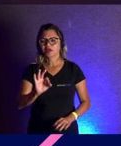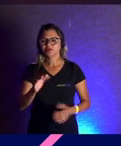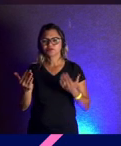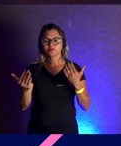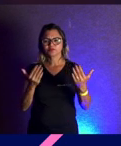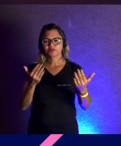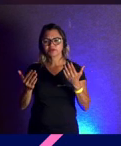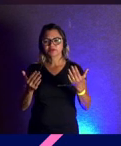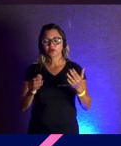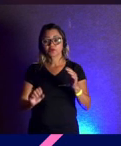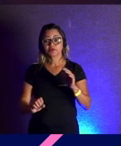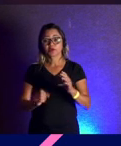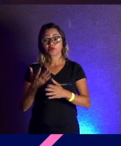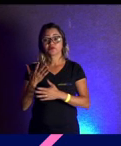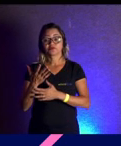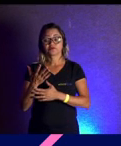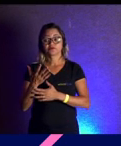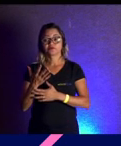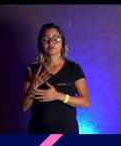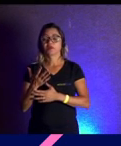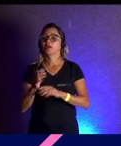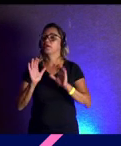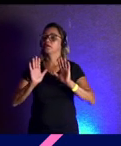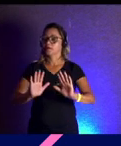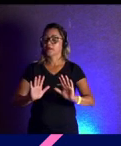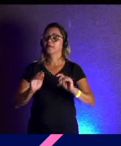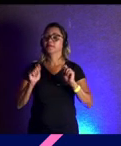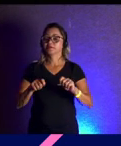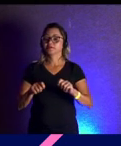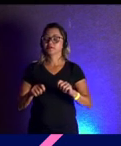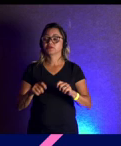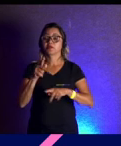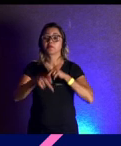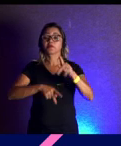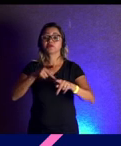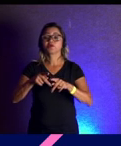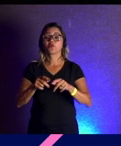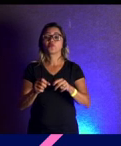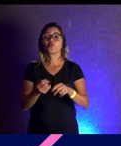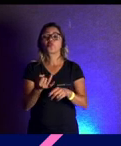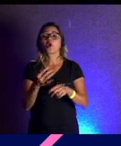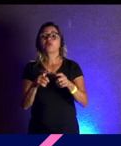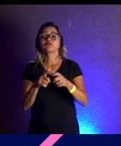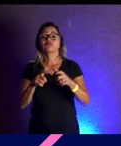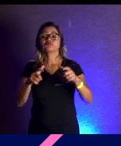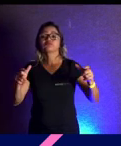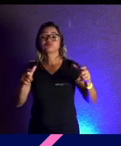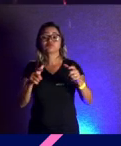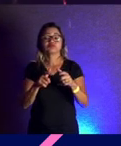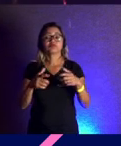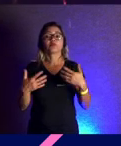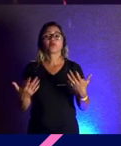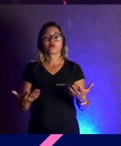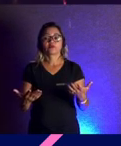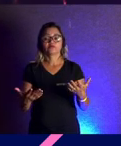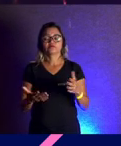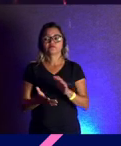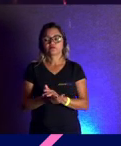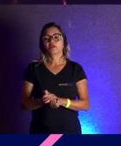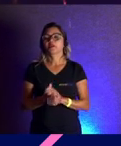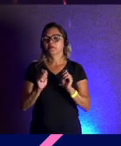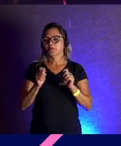Okay. You need to know the population. How big's the population? Okay, that's sometimes something that's important.